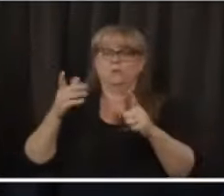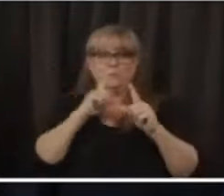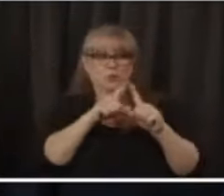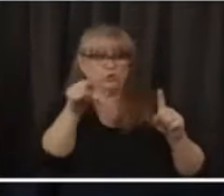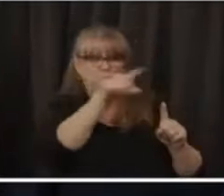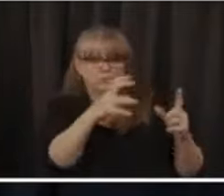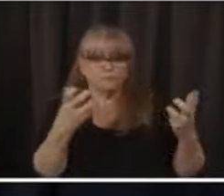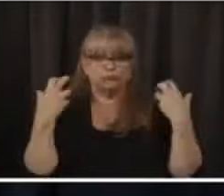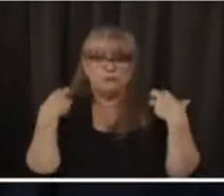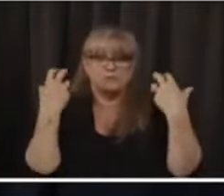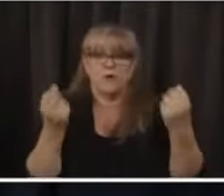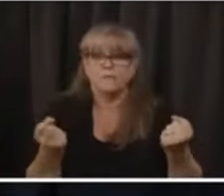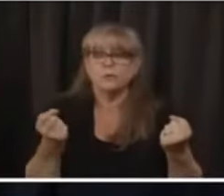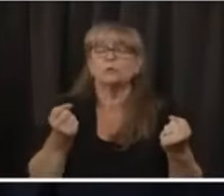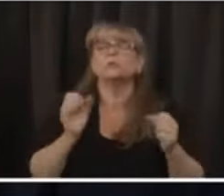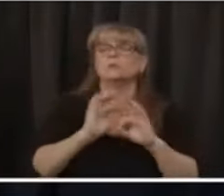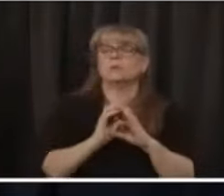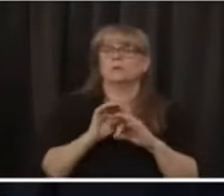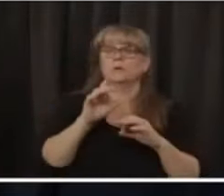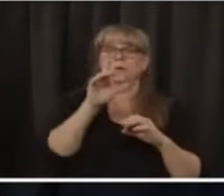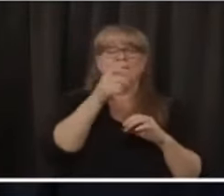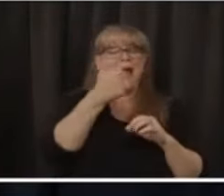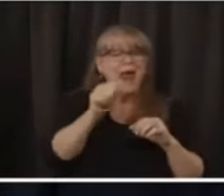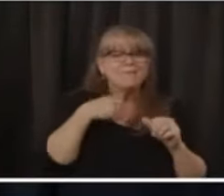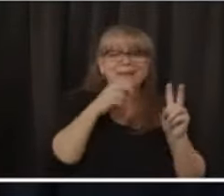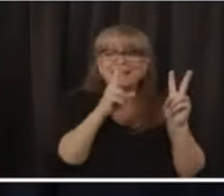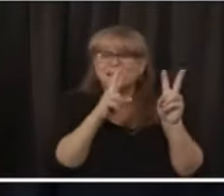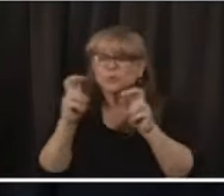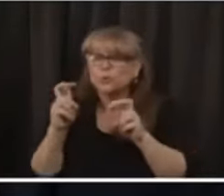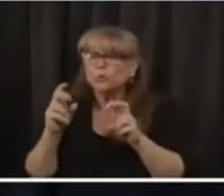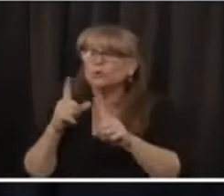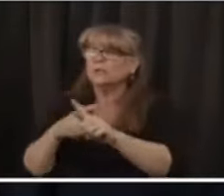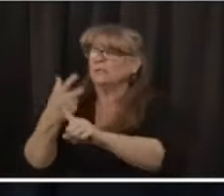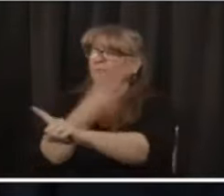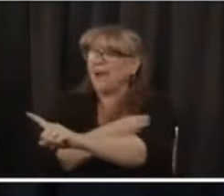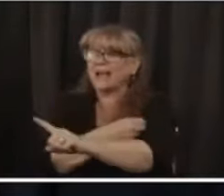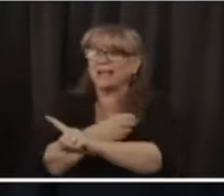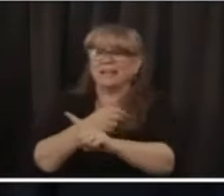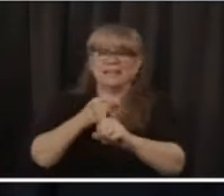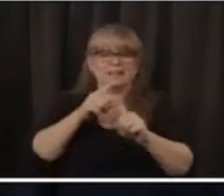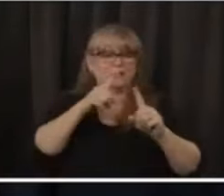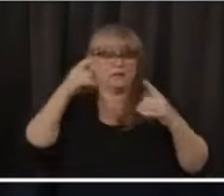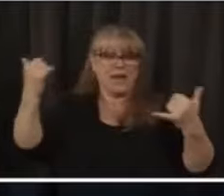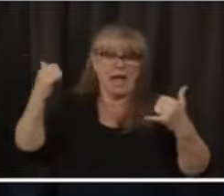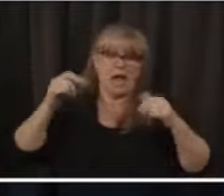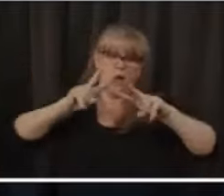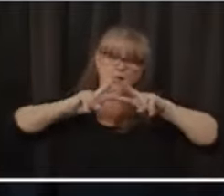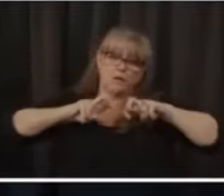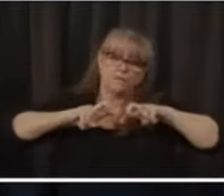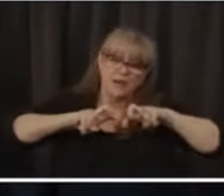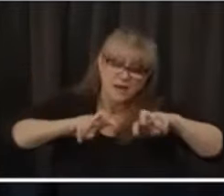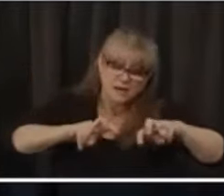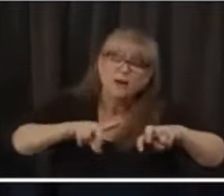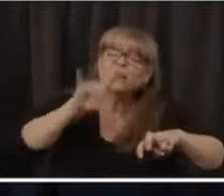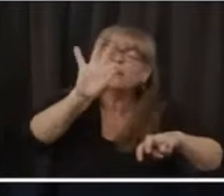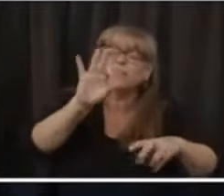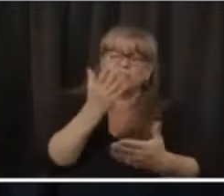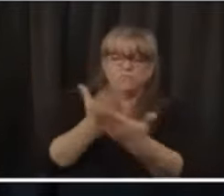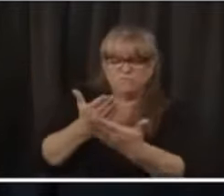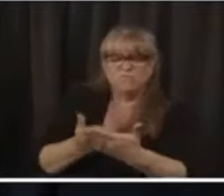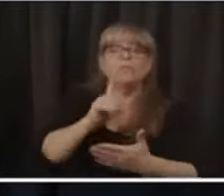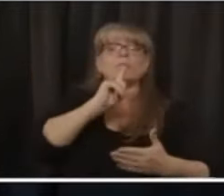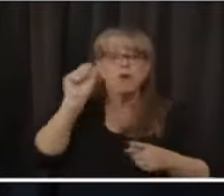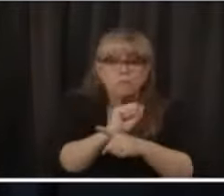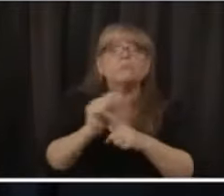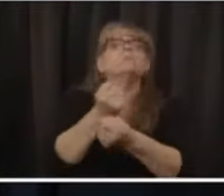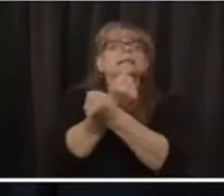everybody knows that any issues related to any vaccines are thoroughly investigated by the FDA, and this one was.